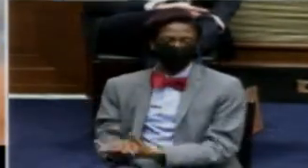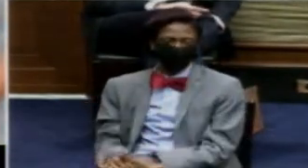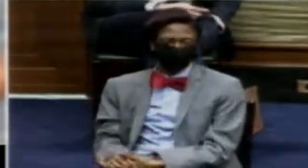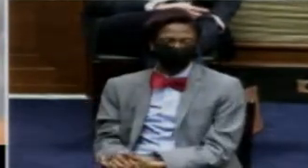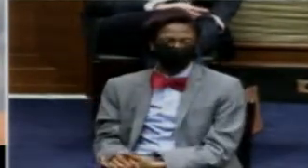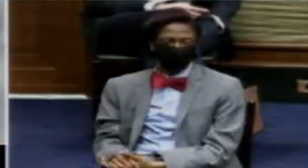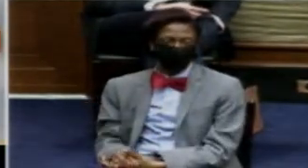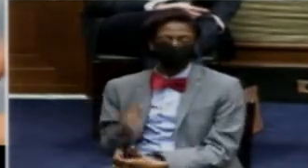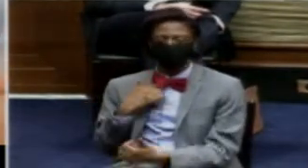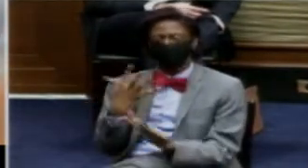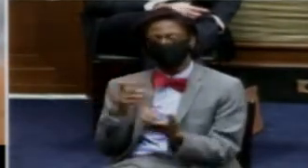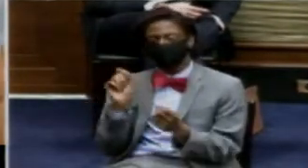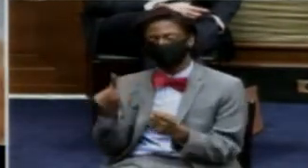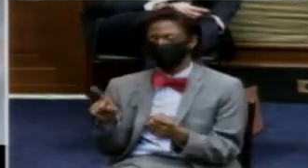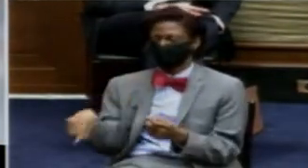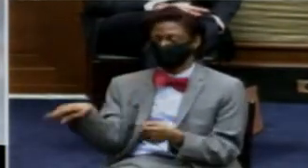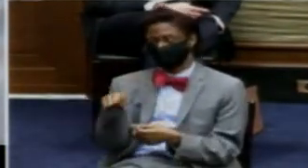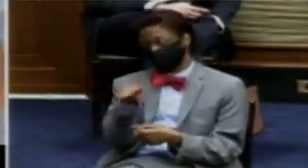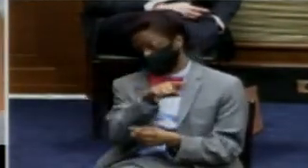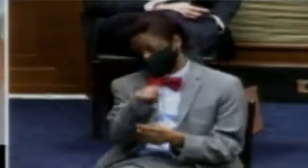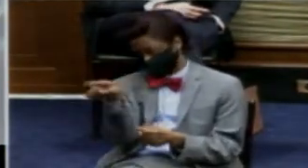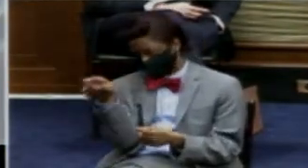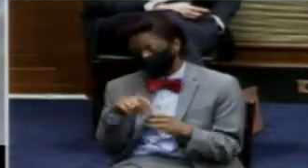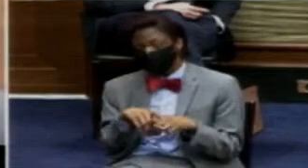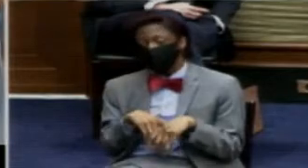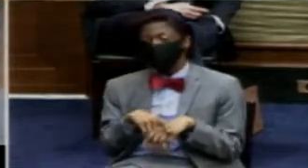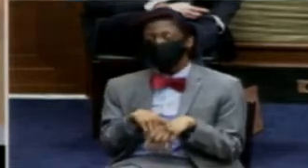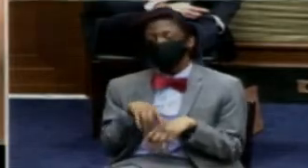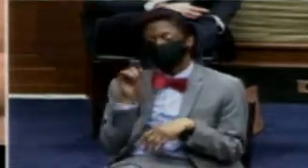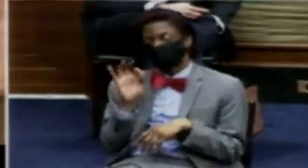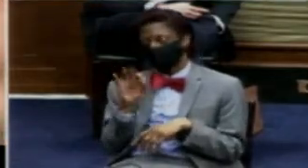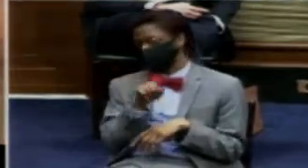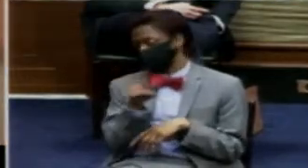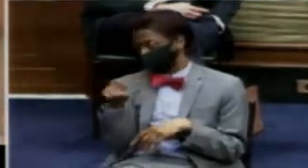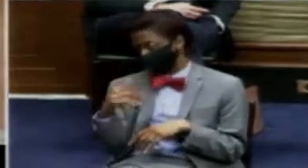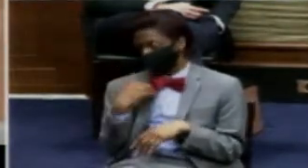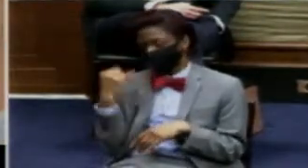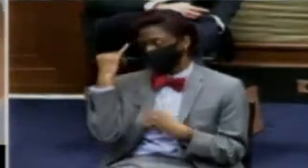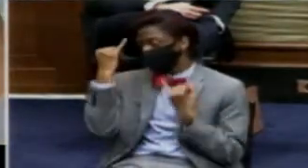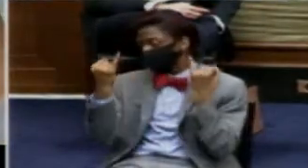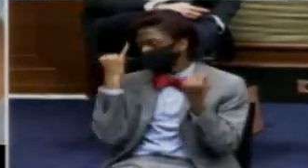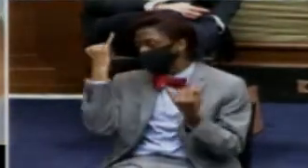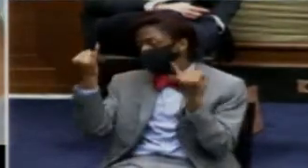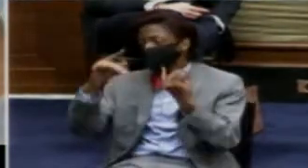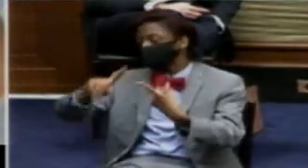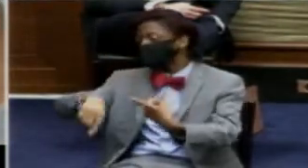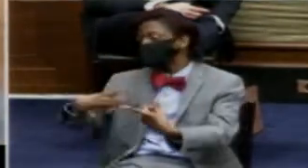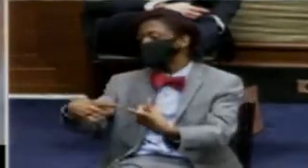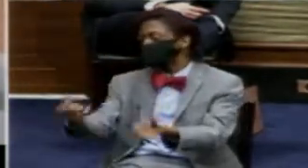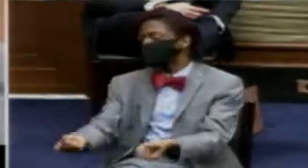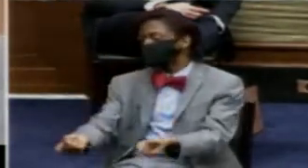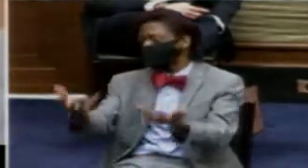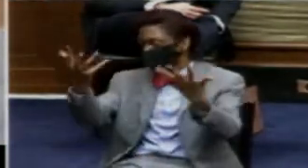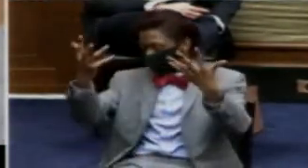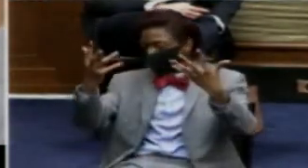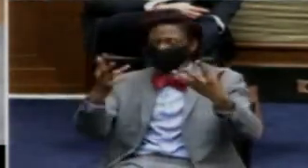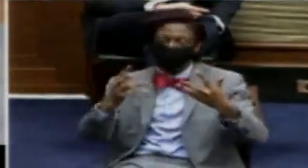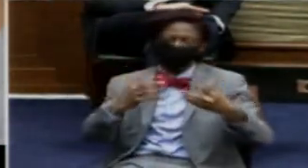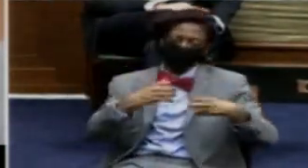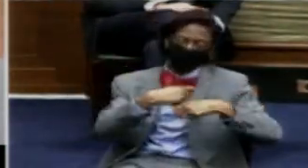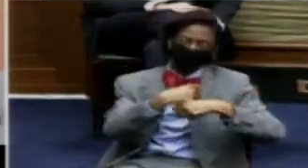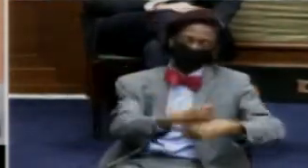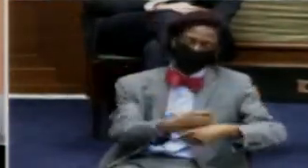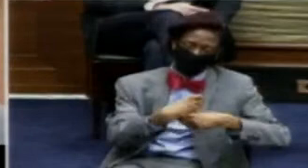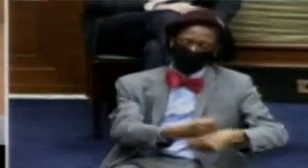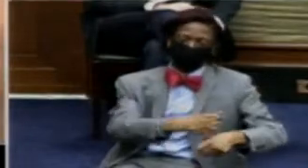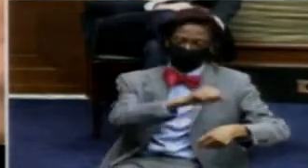I'd like to ask anyone up there if they have an idea as far as the number of manufacturing jobs in